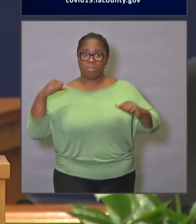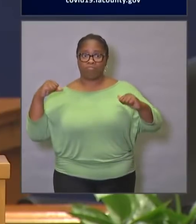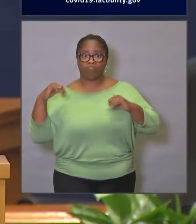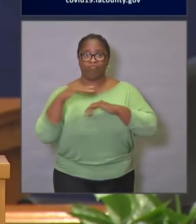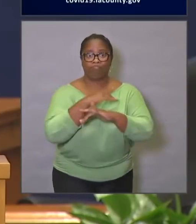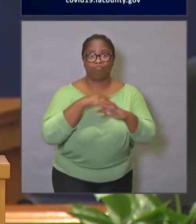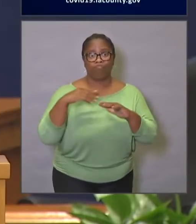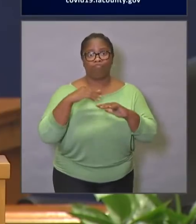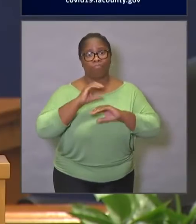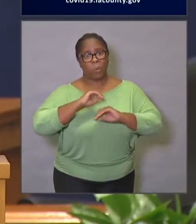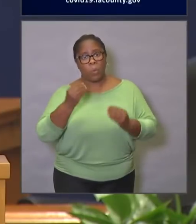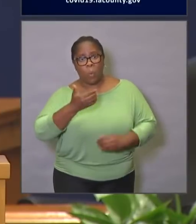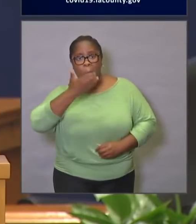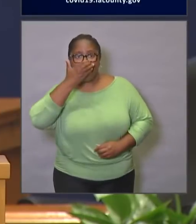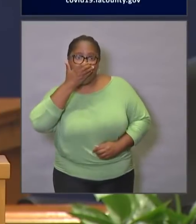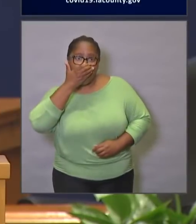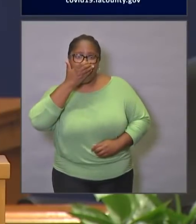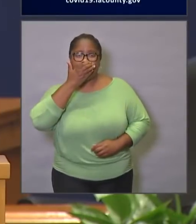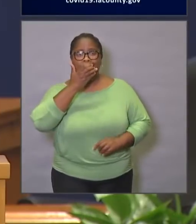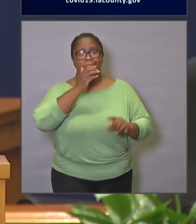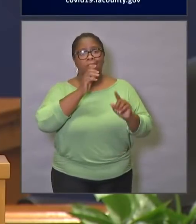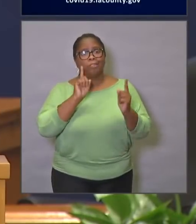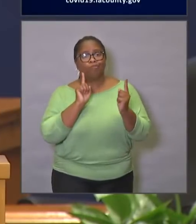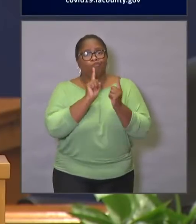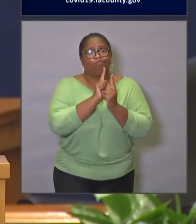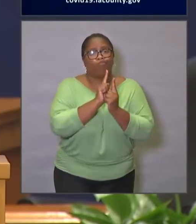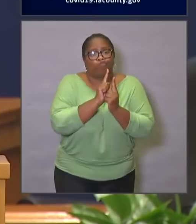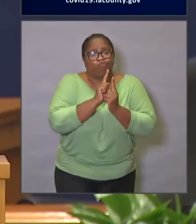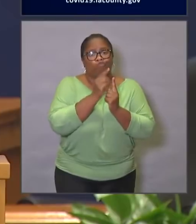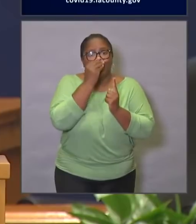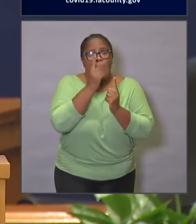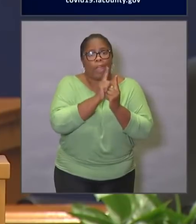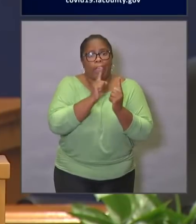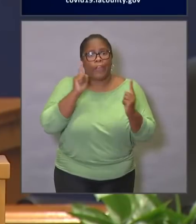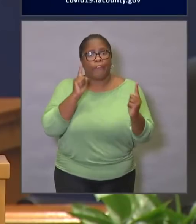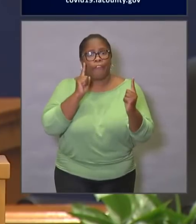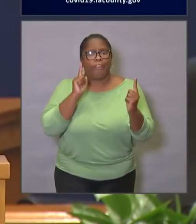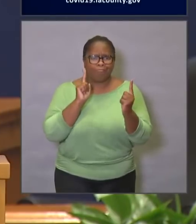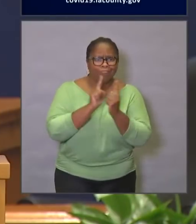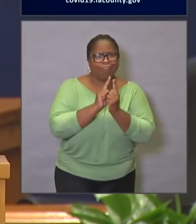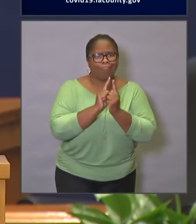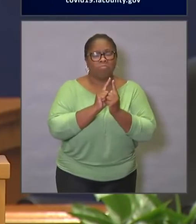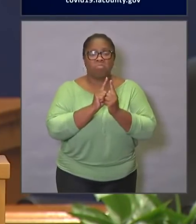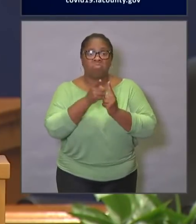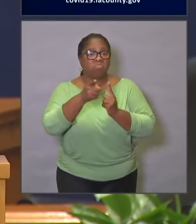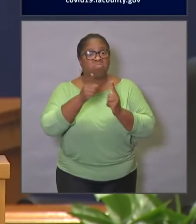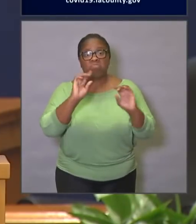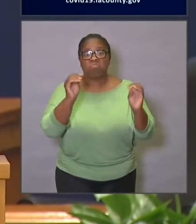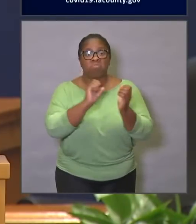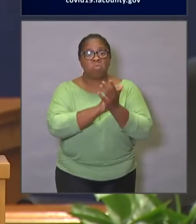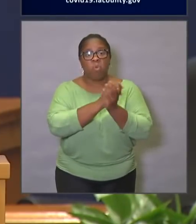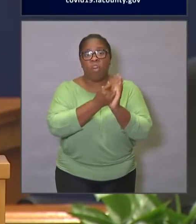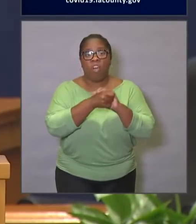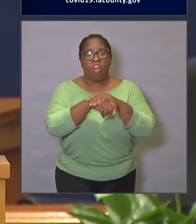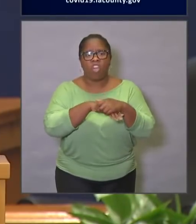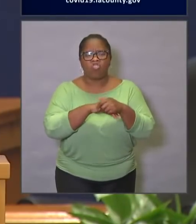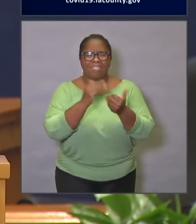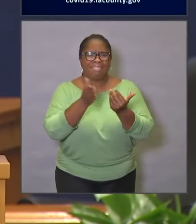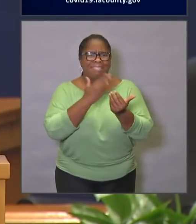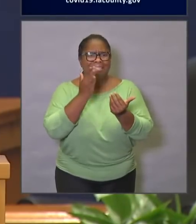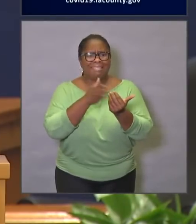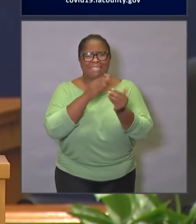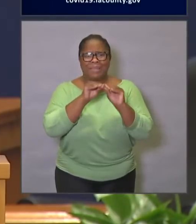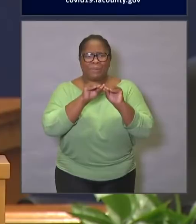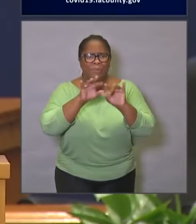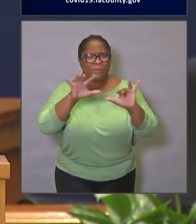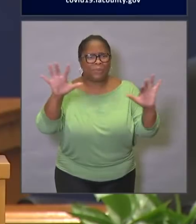don't wear our masks, don't maintain that 6 feet of physical distancing, aren't washing our hands, the virus spreads. It's very